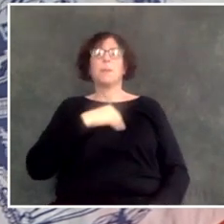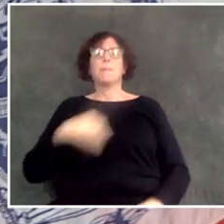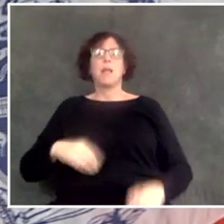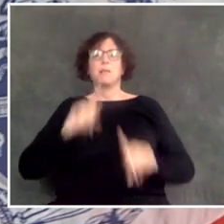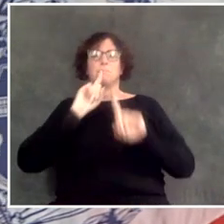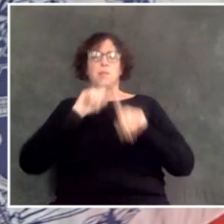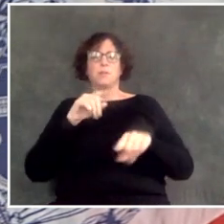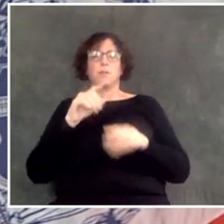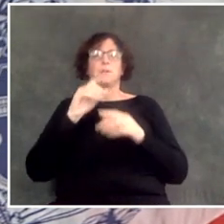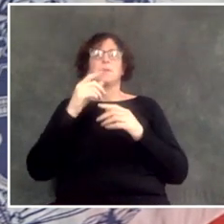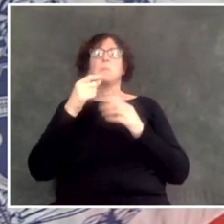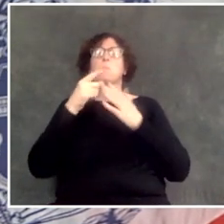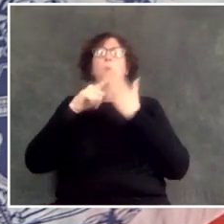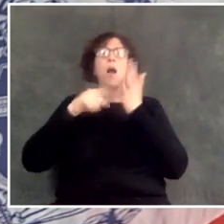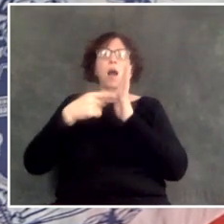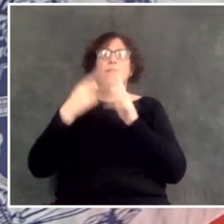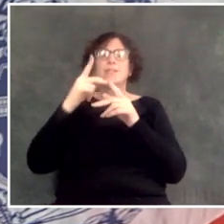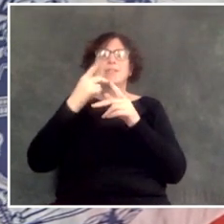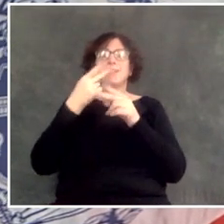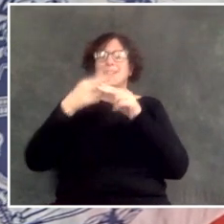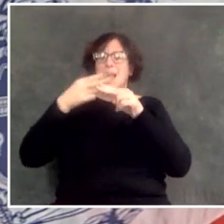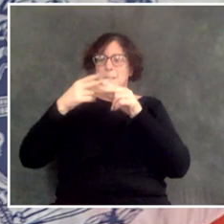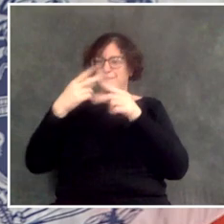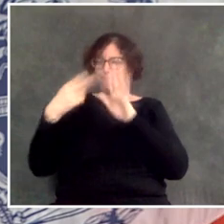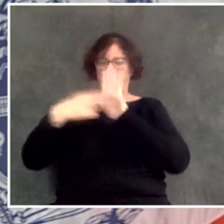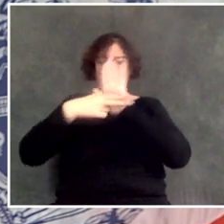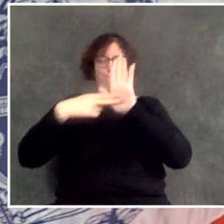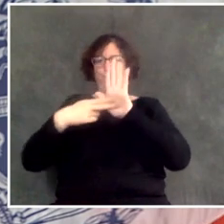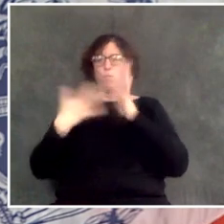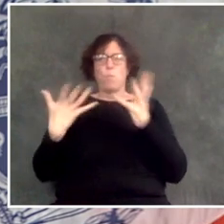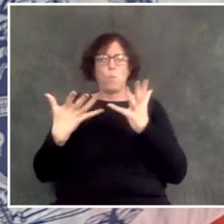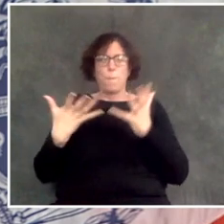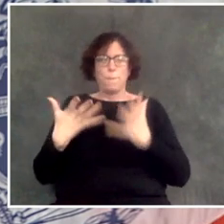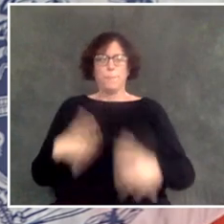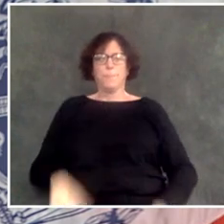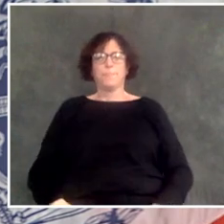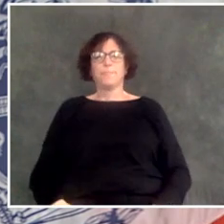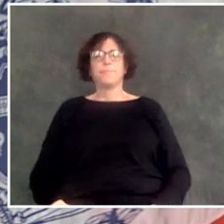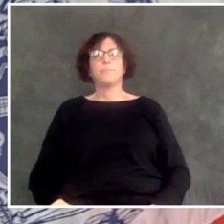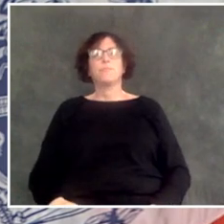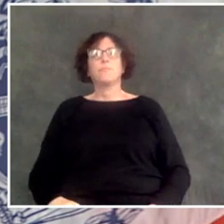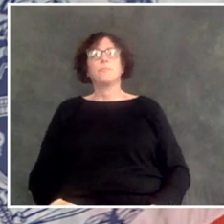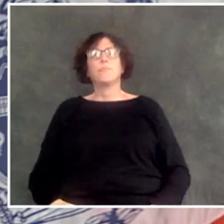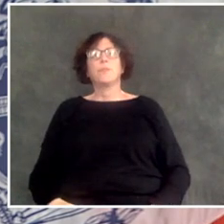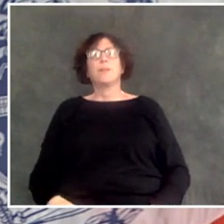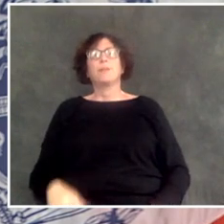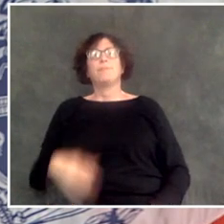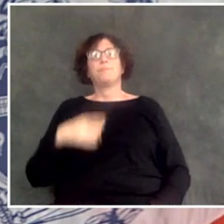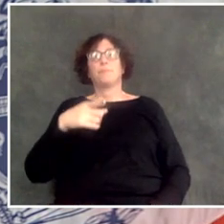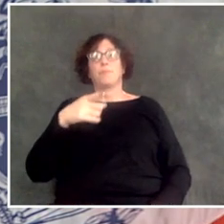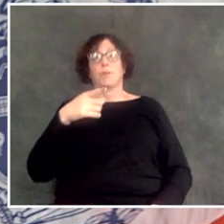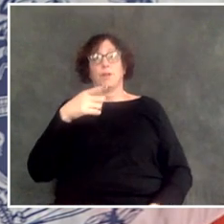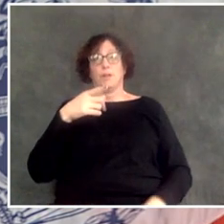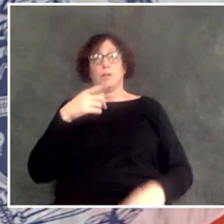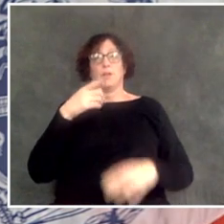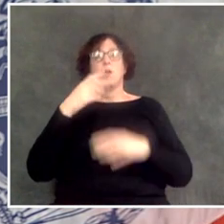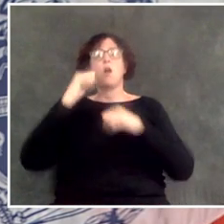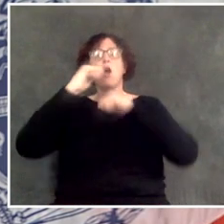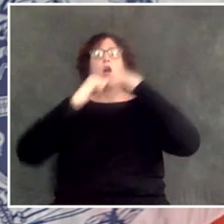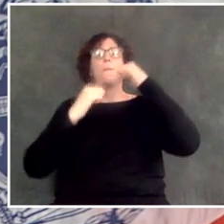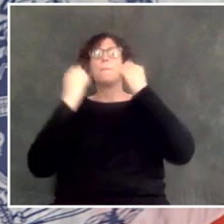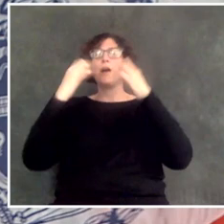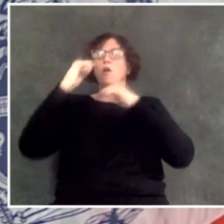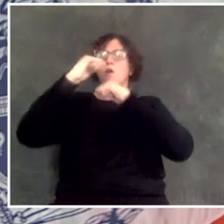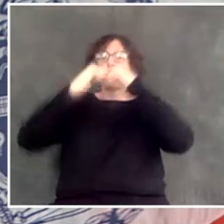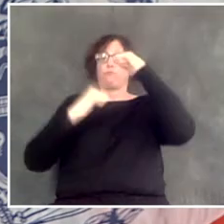a lot of the construction industry uses PPEs, especially various types of masks. Clearly, a